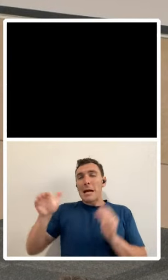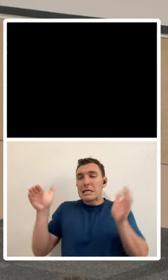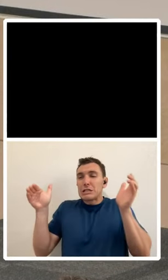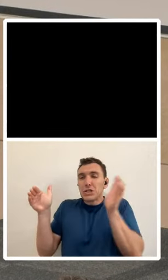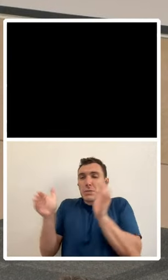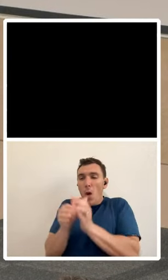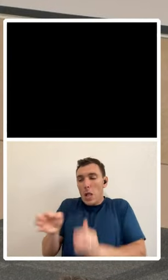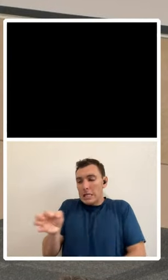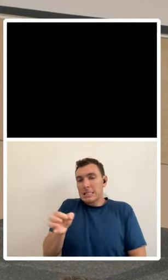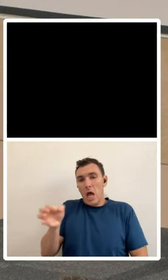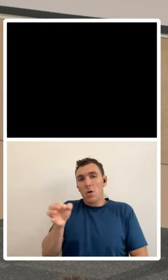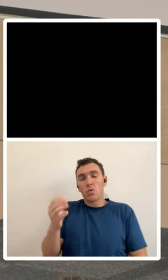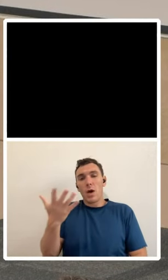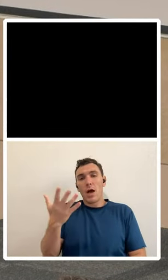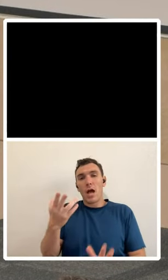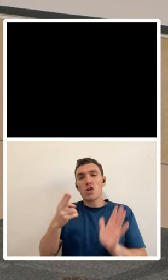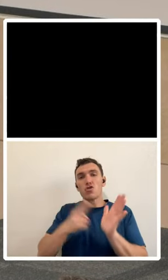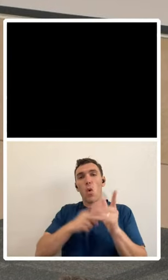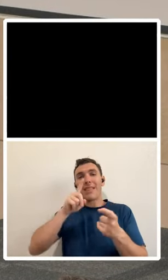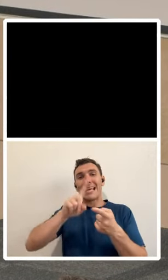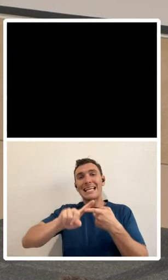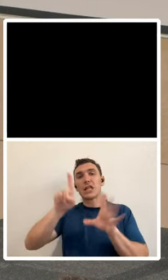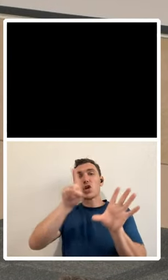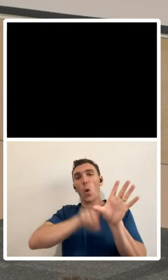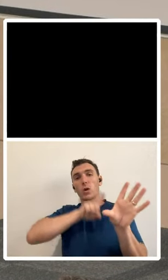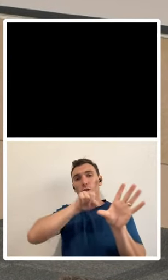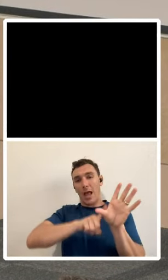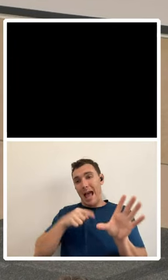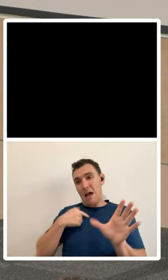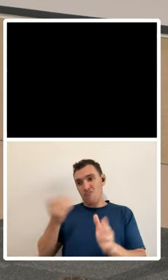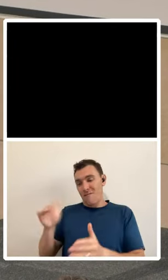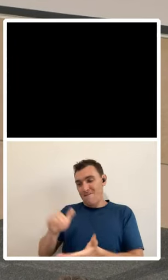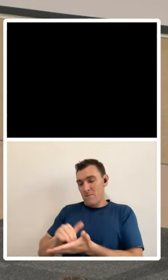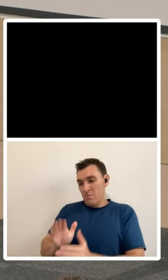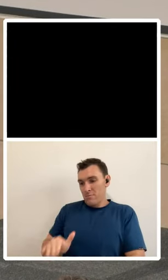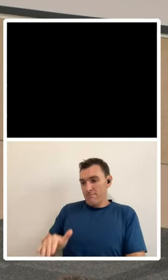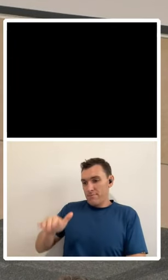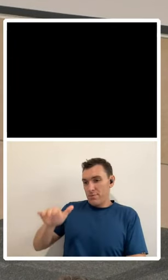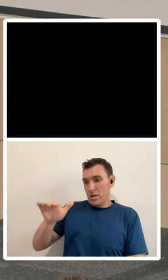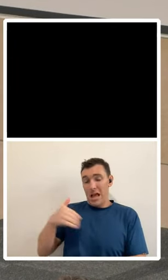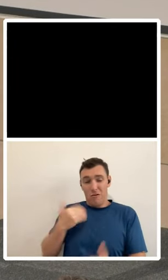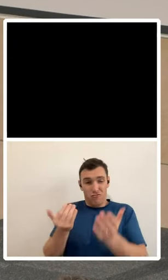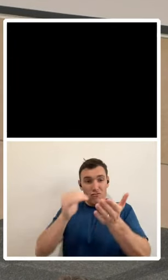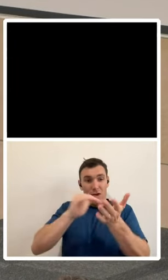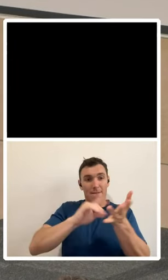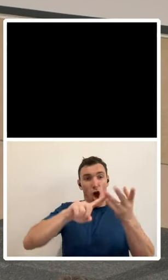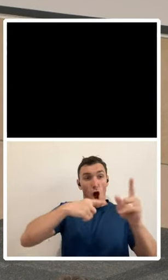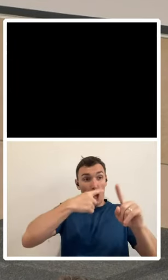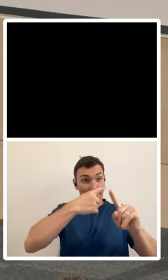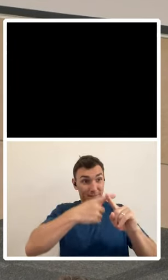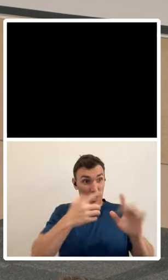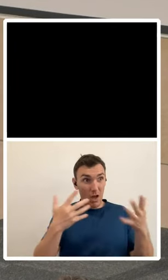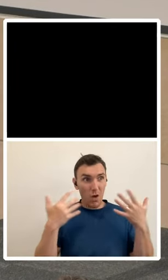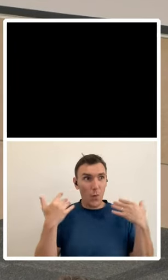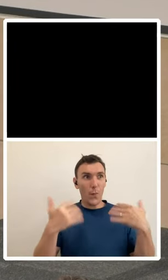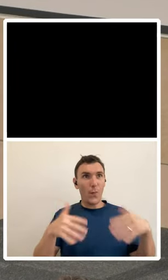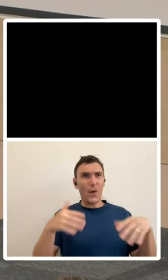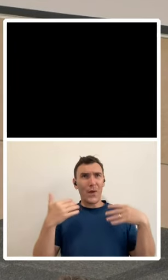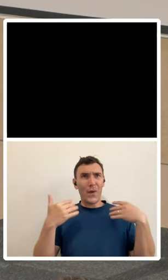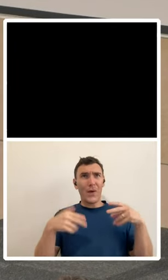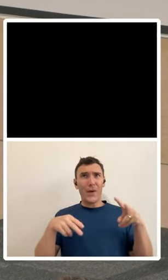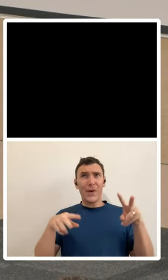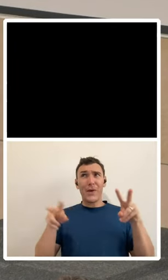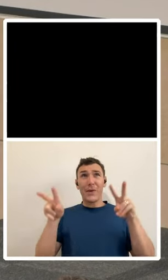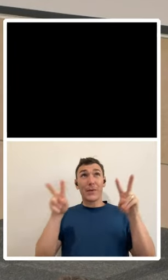Yeah. You know? So you arrive in Oxford and all of a sudden you're completely overwhelmed by the fact that it really does keep stabbing you in the eye. You know, one thing, I've been here and I've